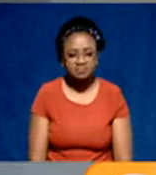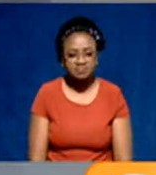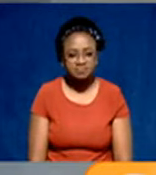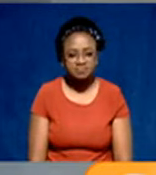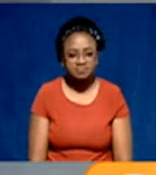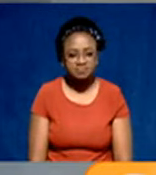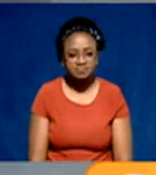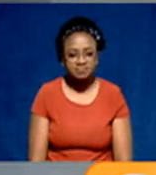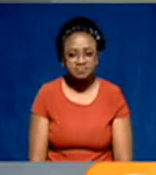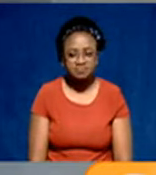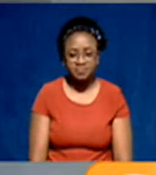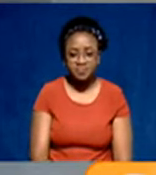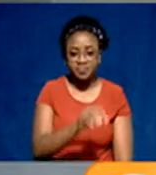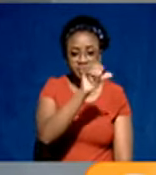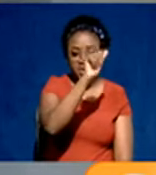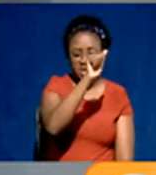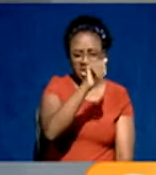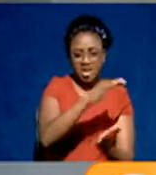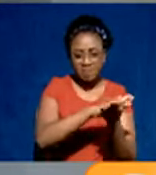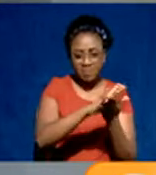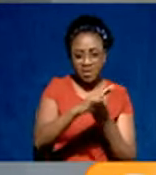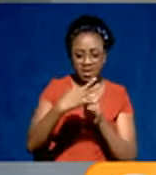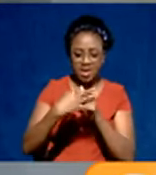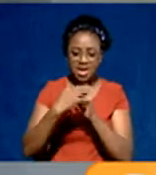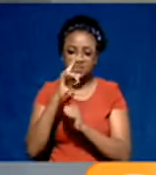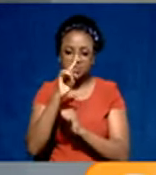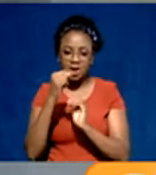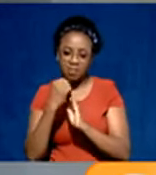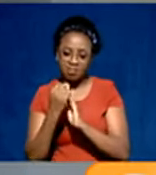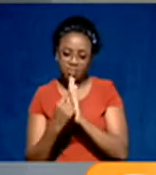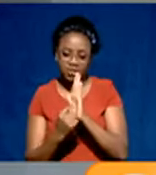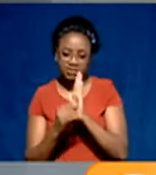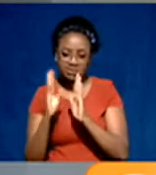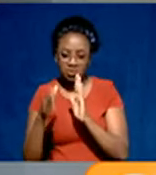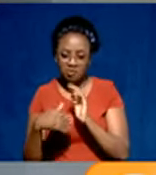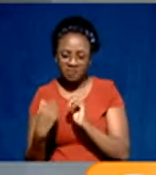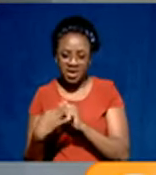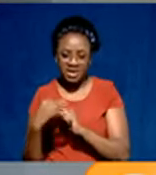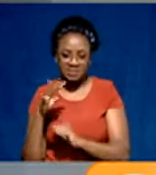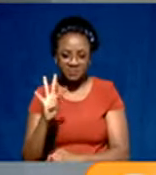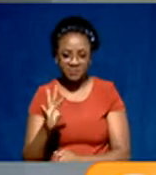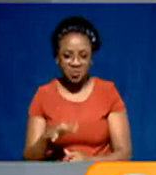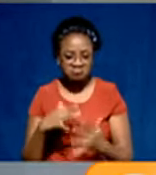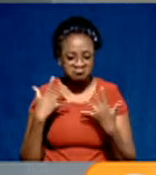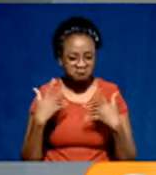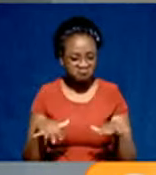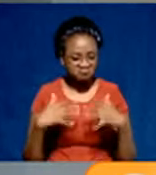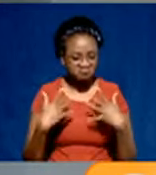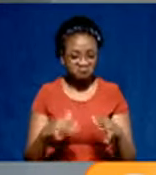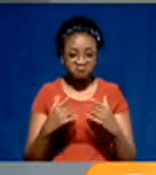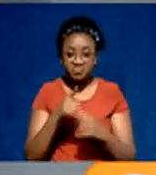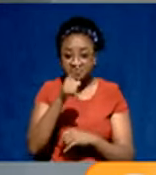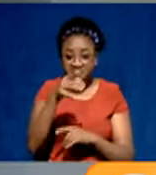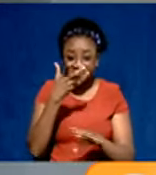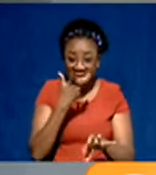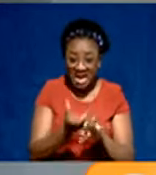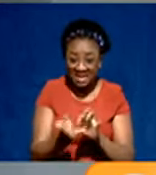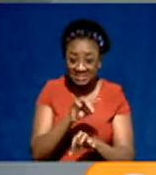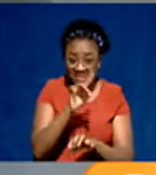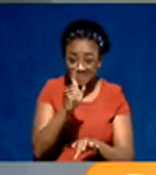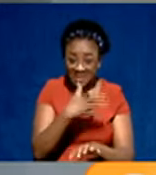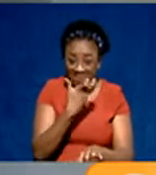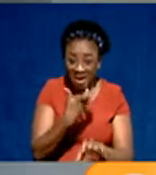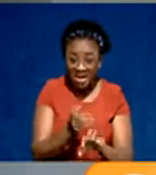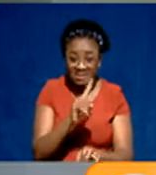I got an A plane of 81 points out of 84. Fantastic. Well done, Doris. Was it difficult? Were the exams